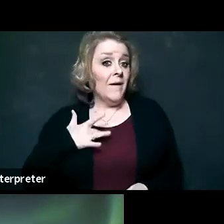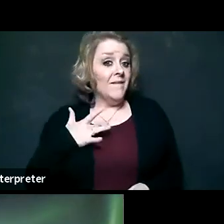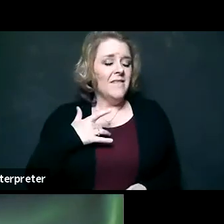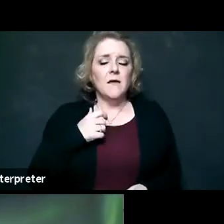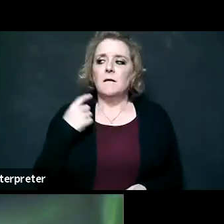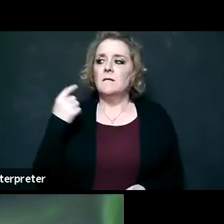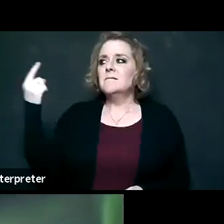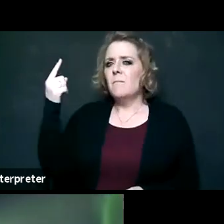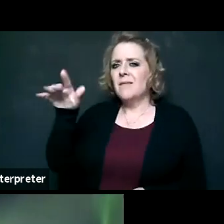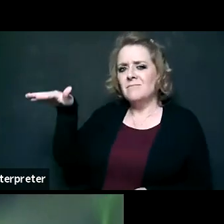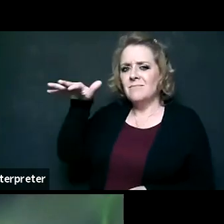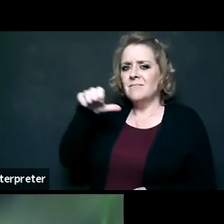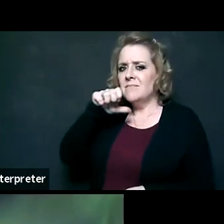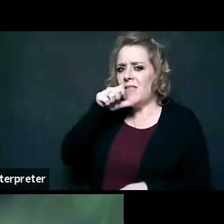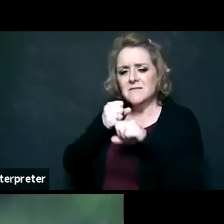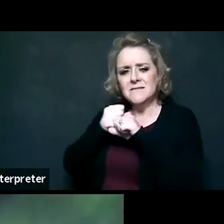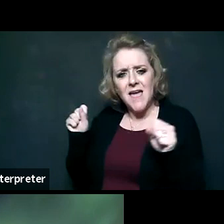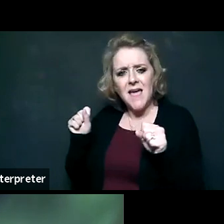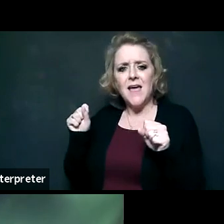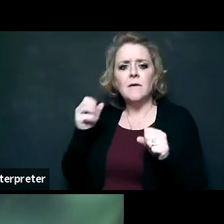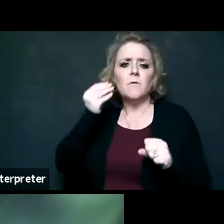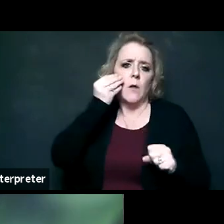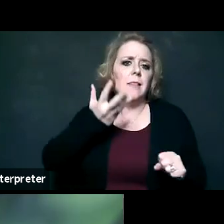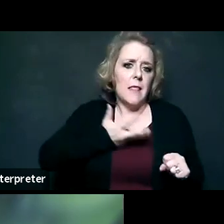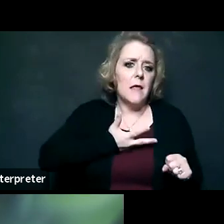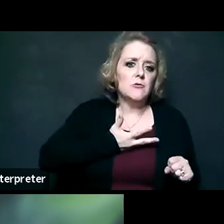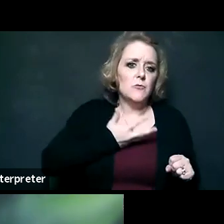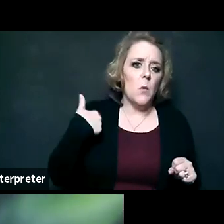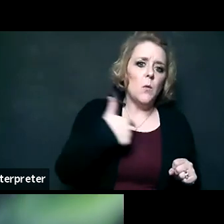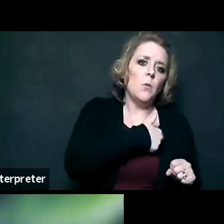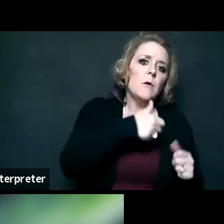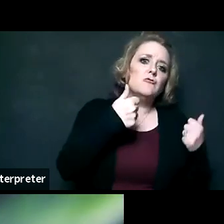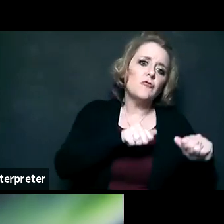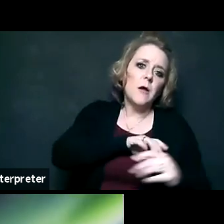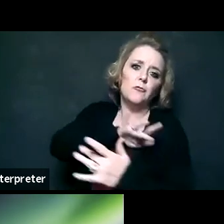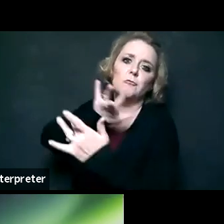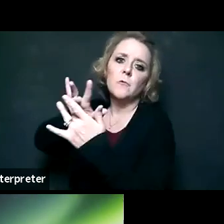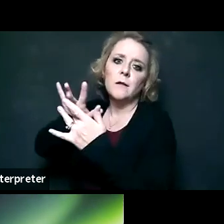being done right. Let us know. We'll see if we can't work with the business.